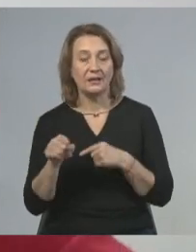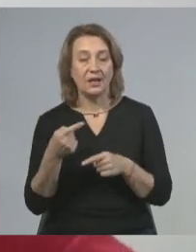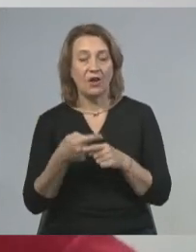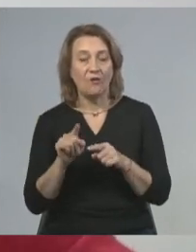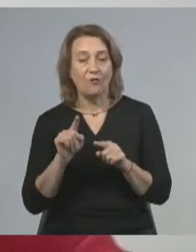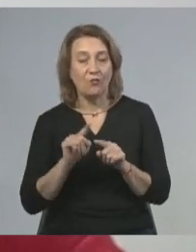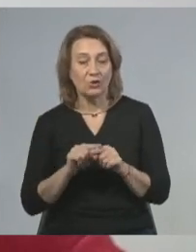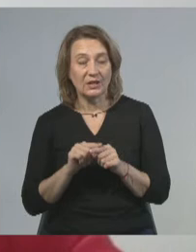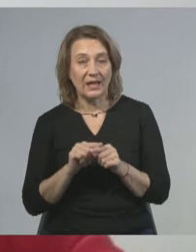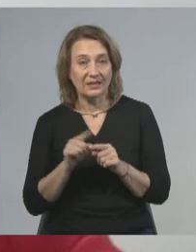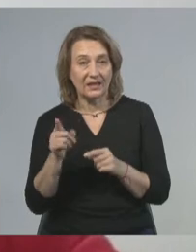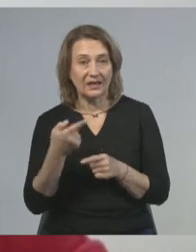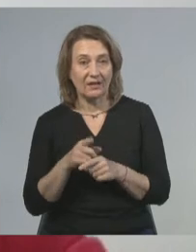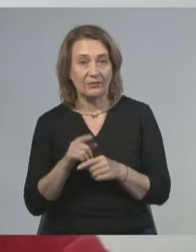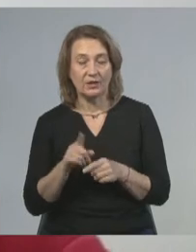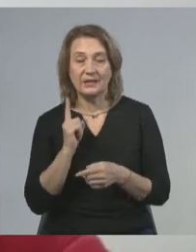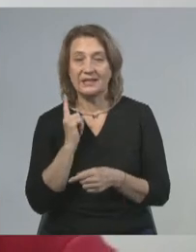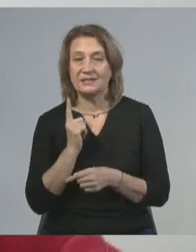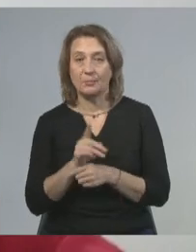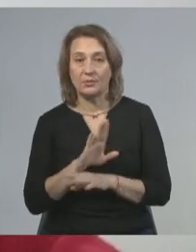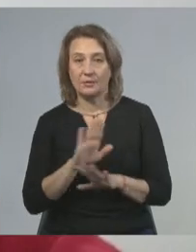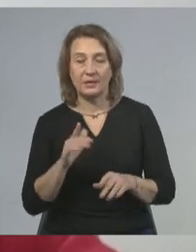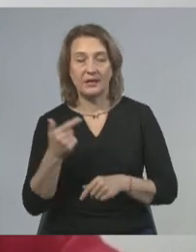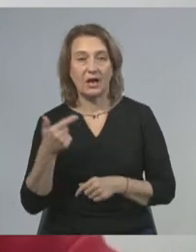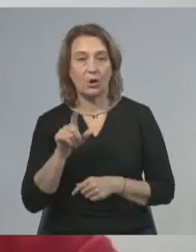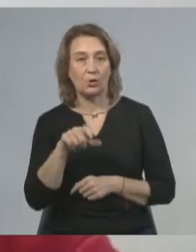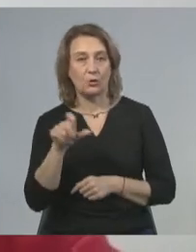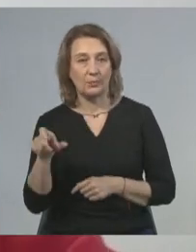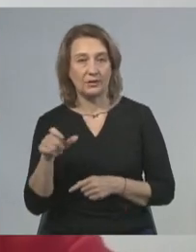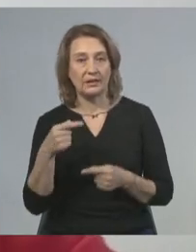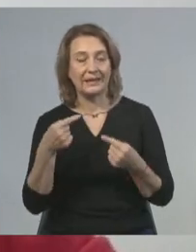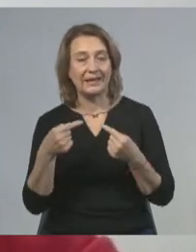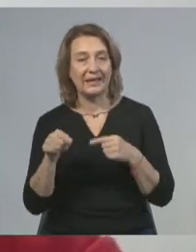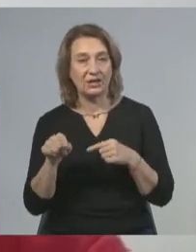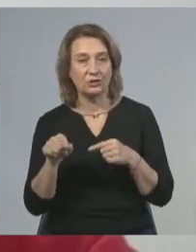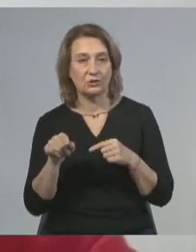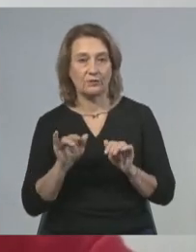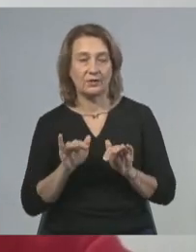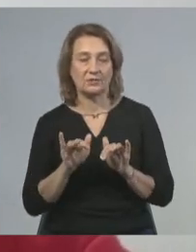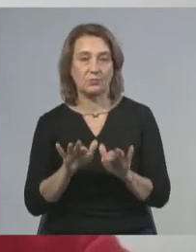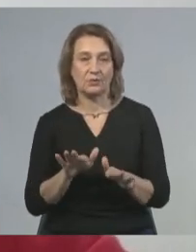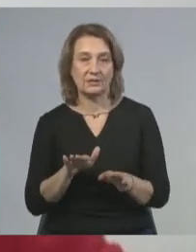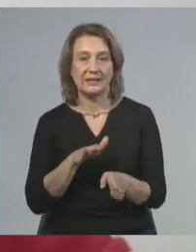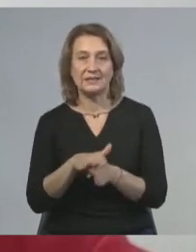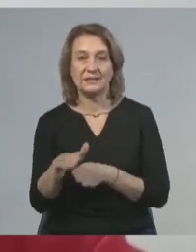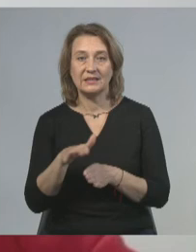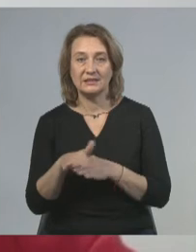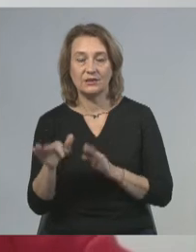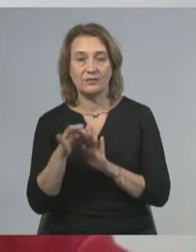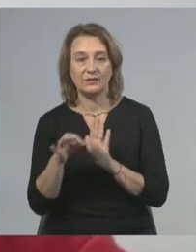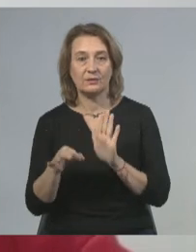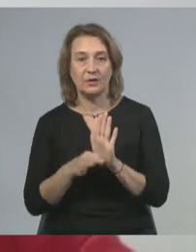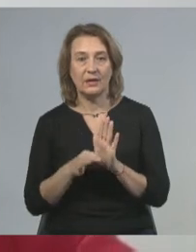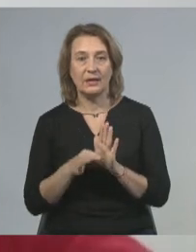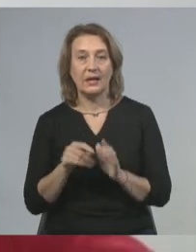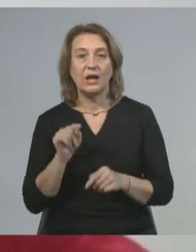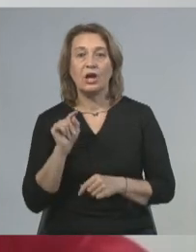campaign of course they can write about other things